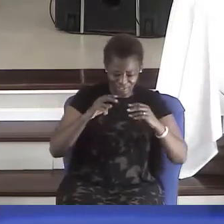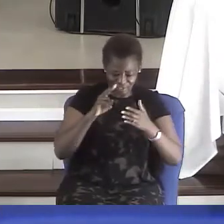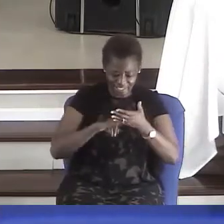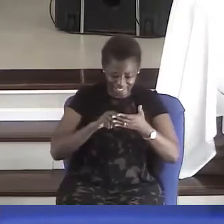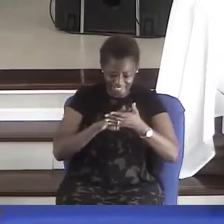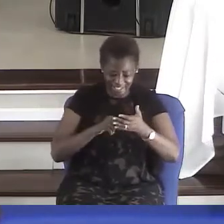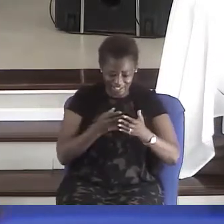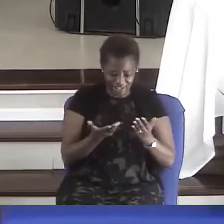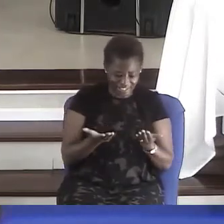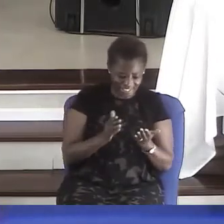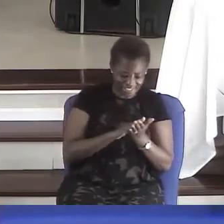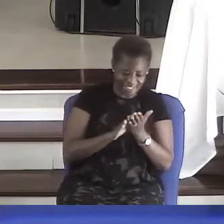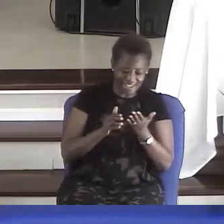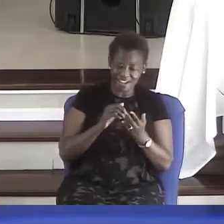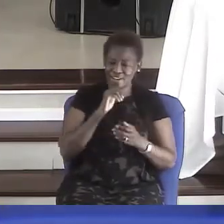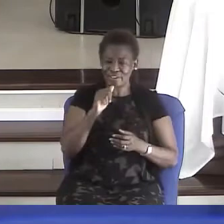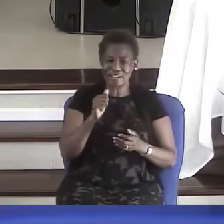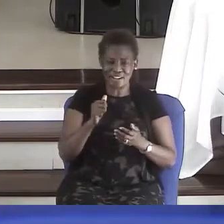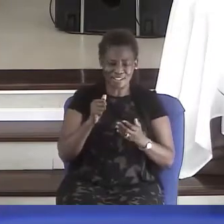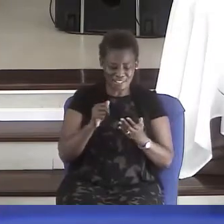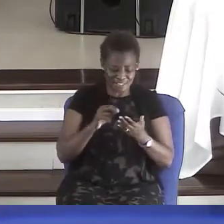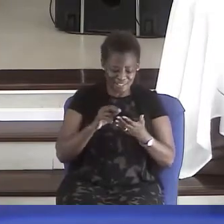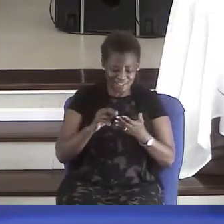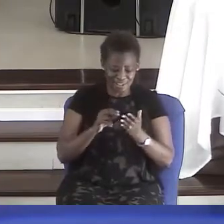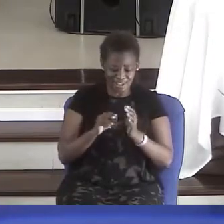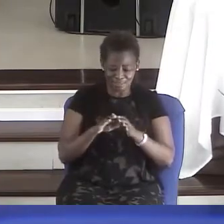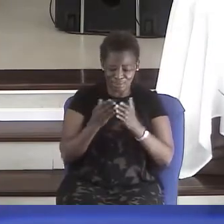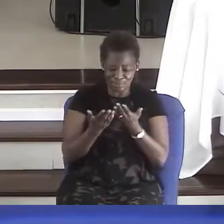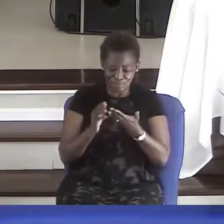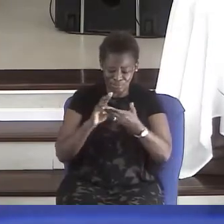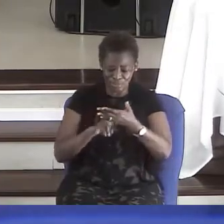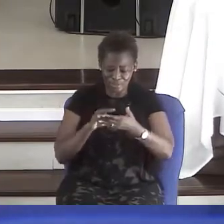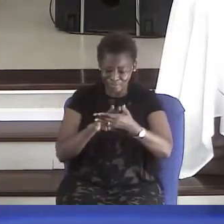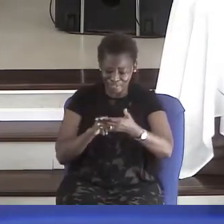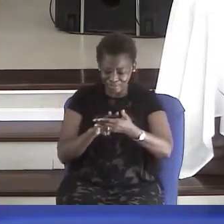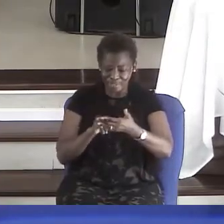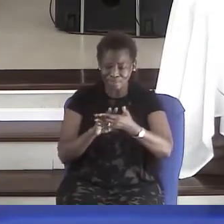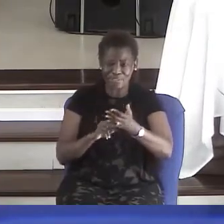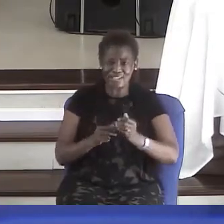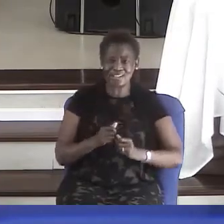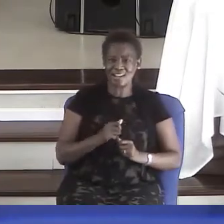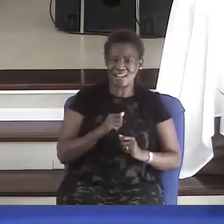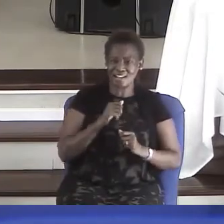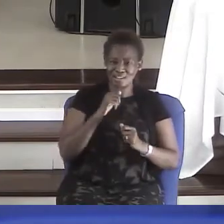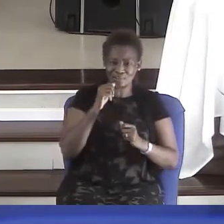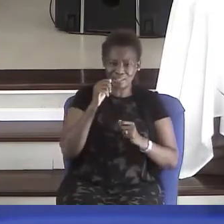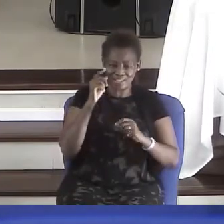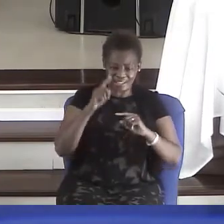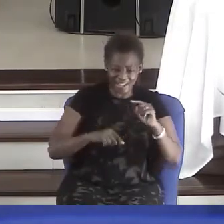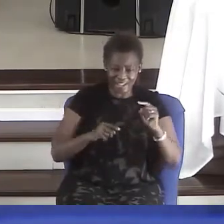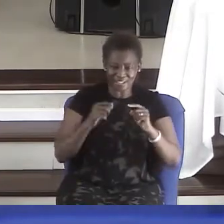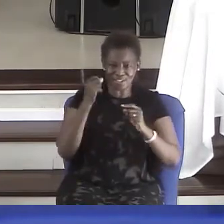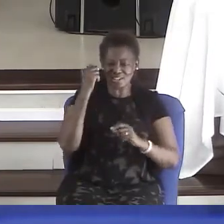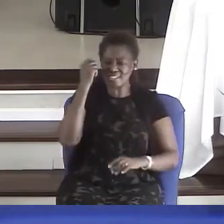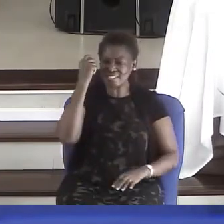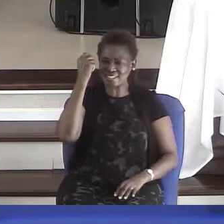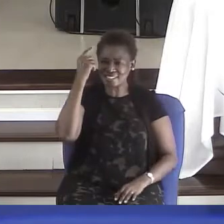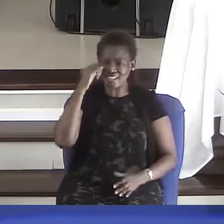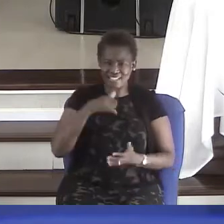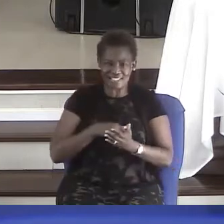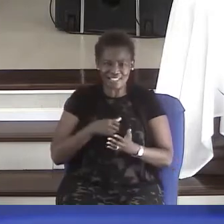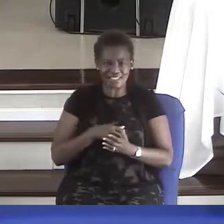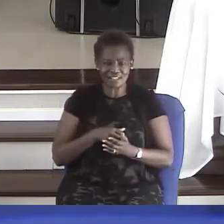our own, and we have not read the 66 books. We cannot segment it. We cannot put it in context.